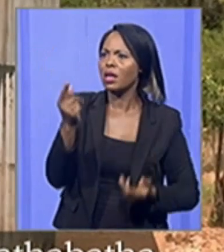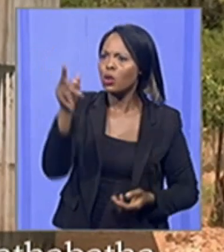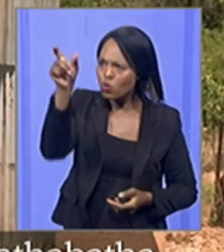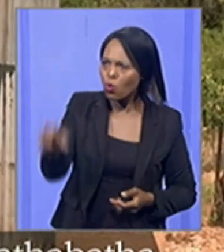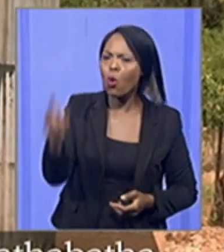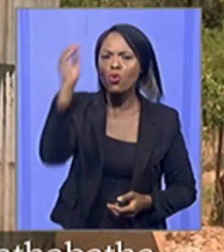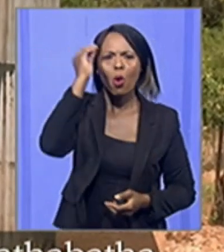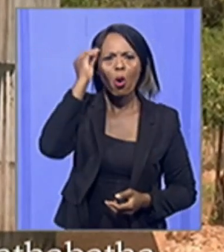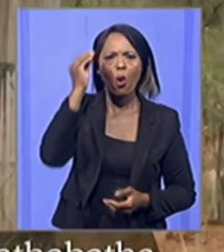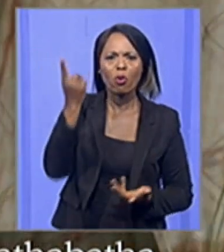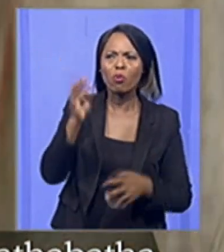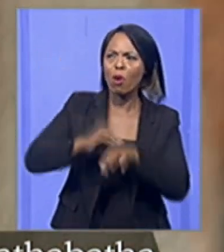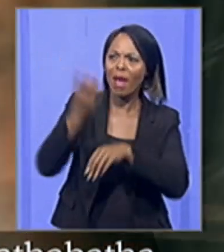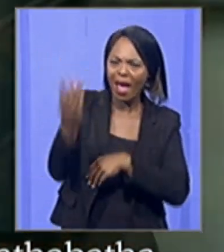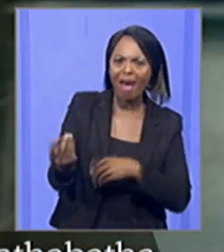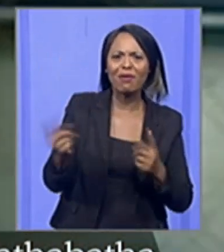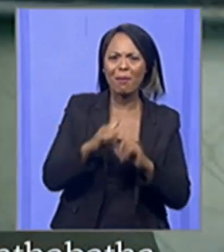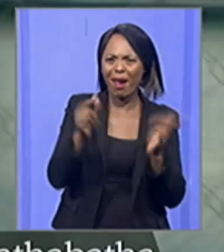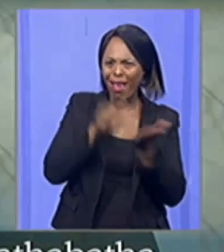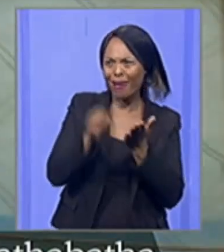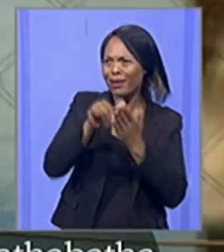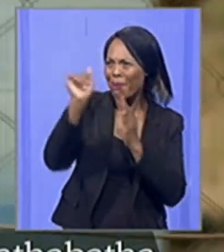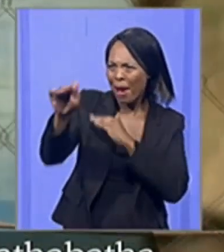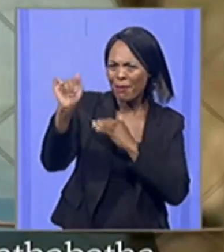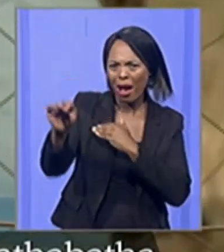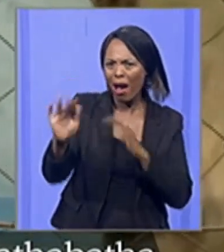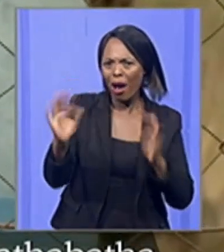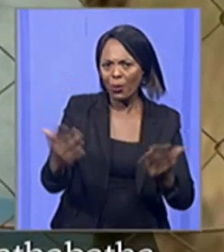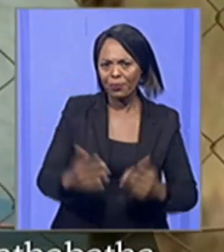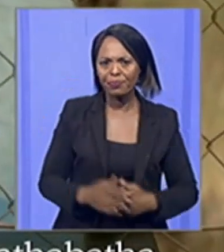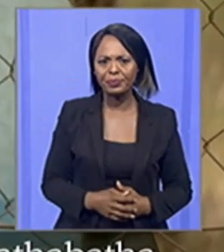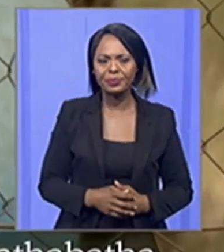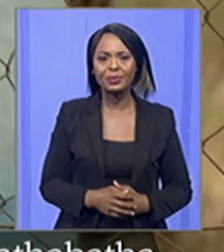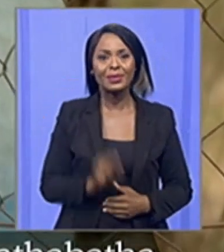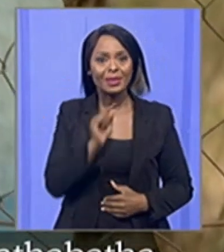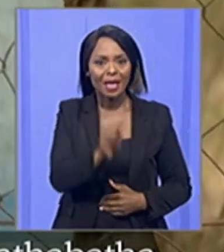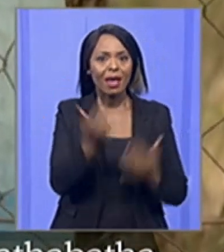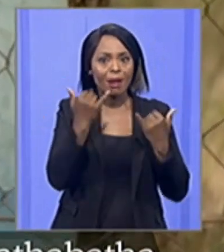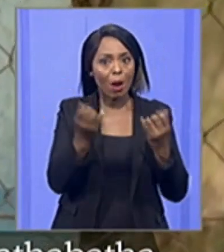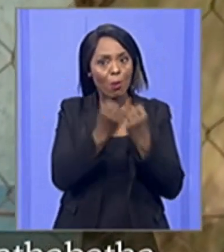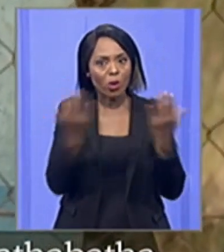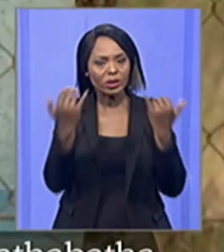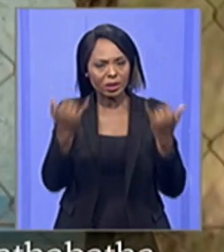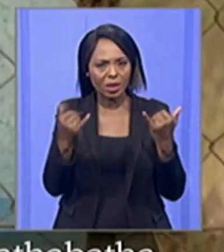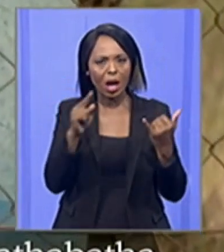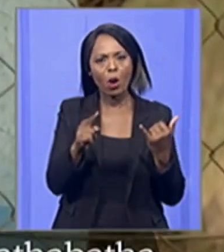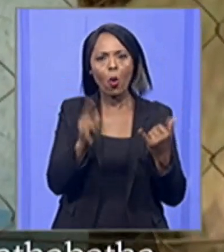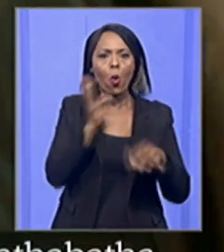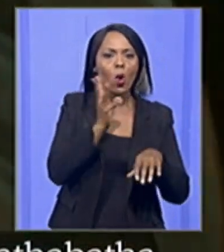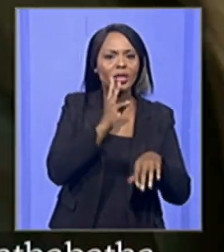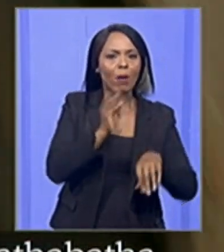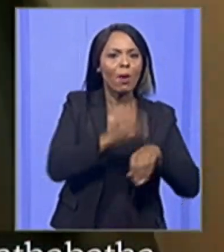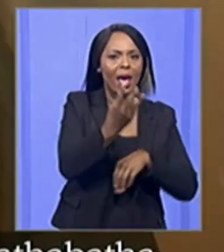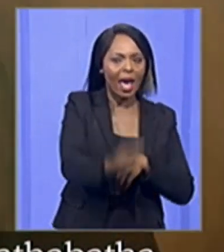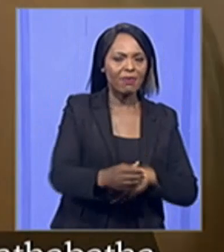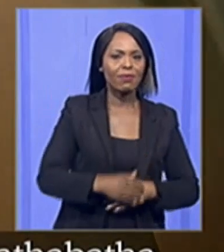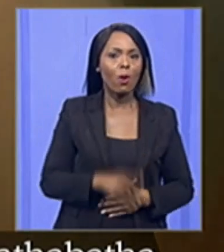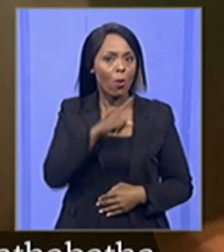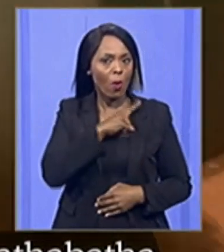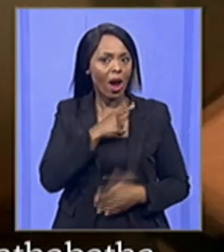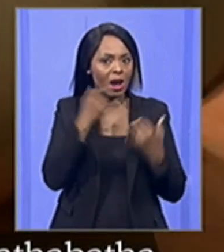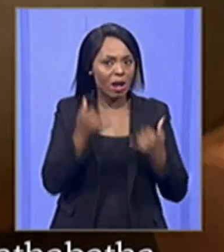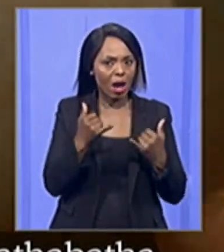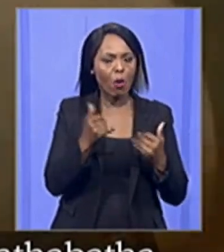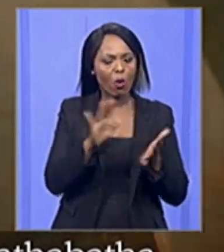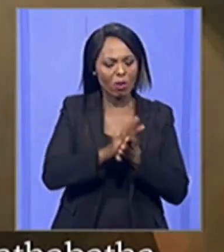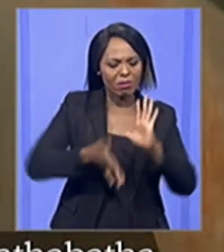re mo ngwalele lengwalo. Motse wa kgauswi le wo e lego wa ga Makgoba le ona o itemogela bothata bja metsi ga ona mathopo le mananeo